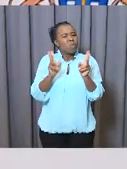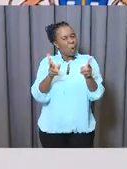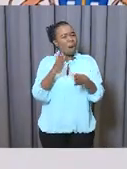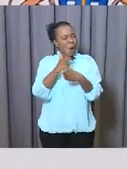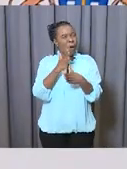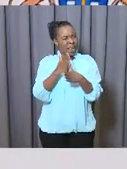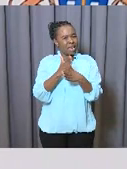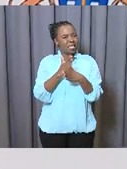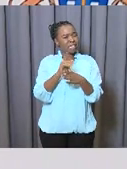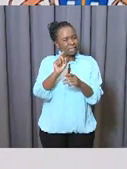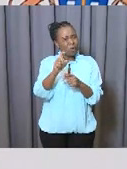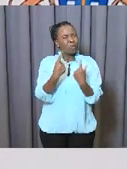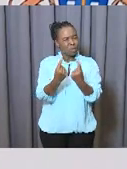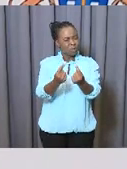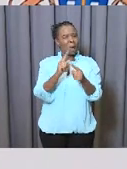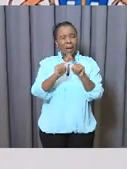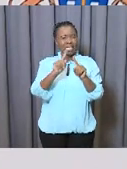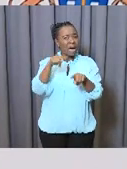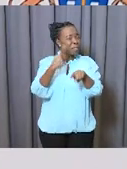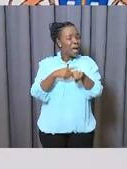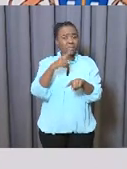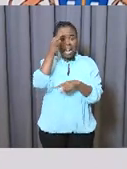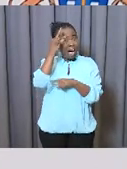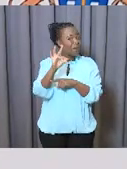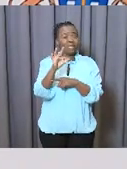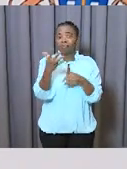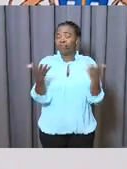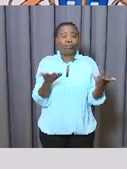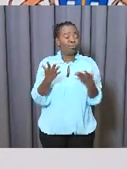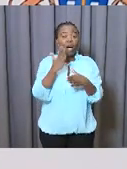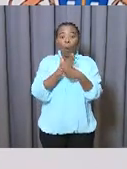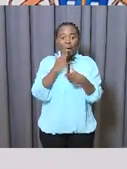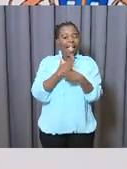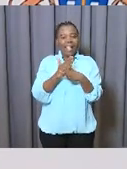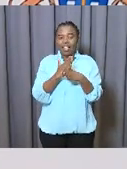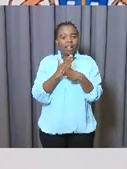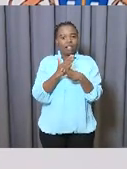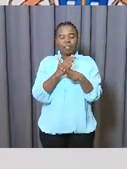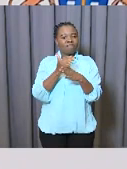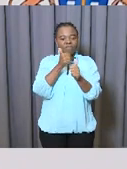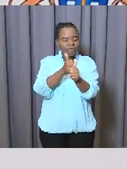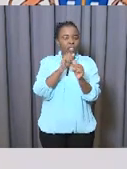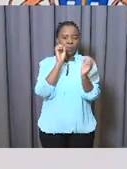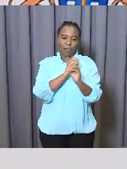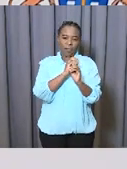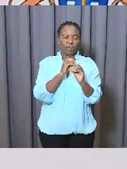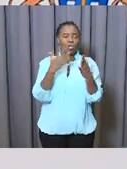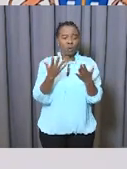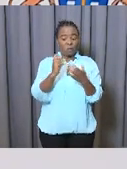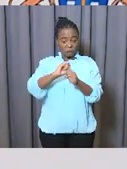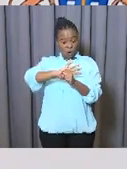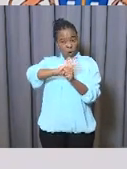doing. But sometimes government does not work the way it's supposed to work. So COVID-19 is also